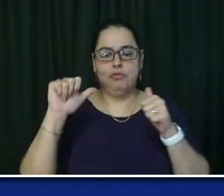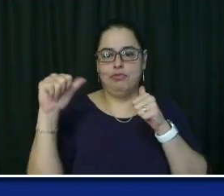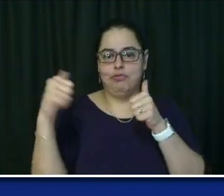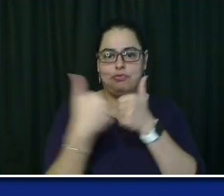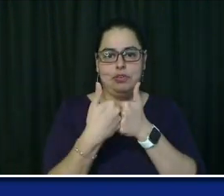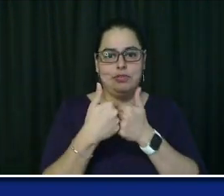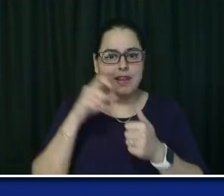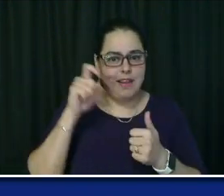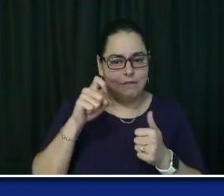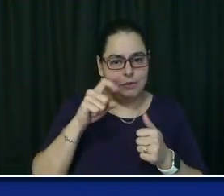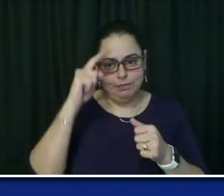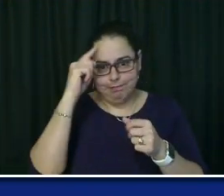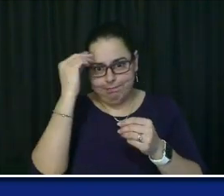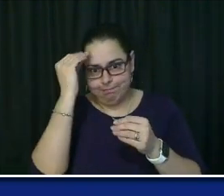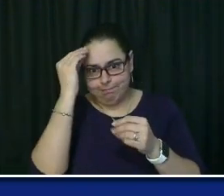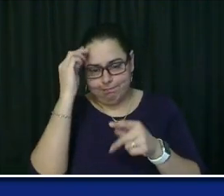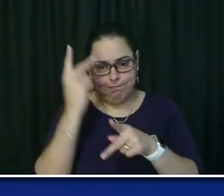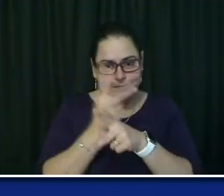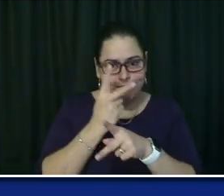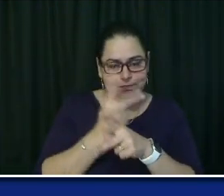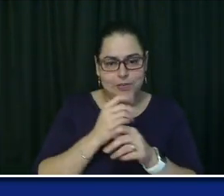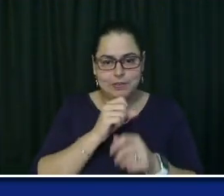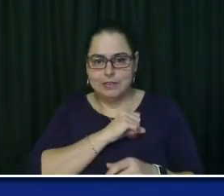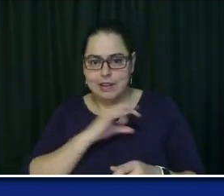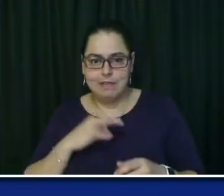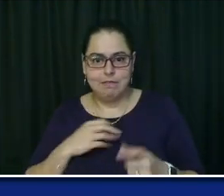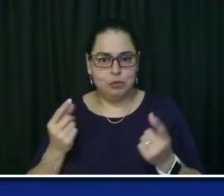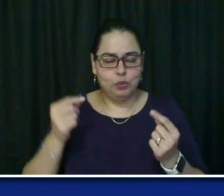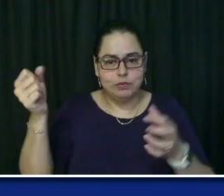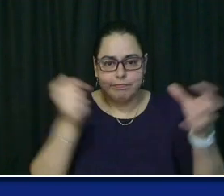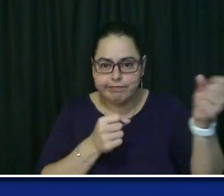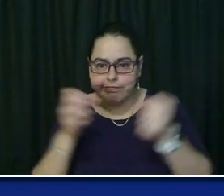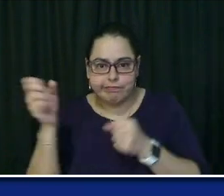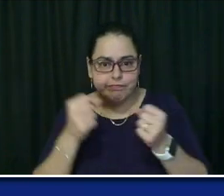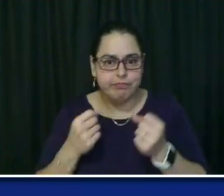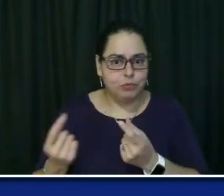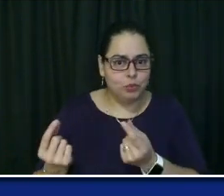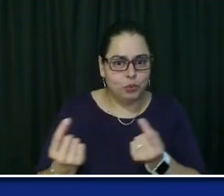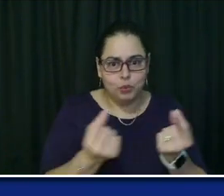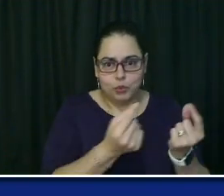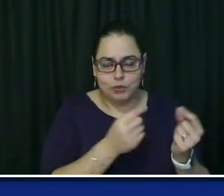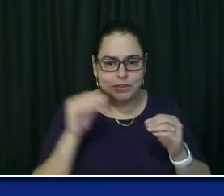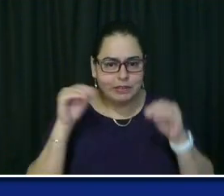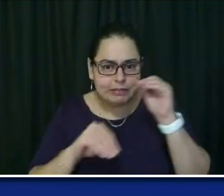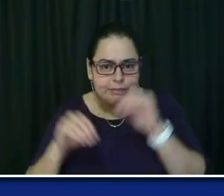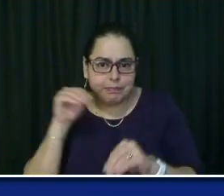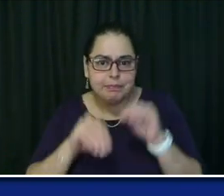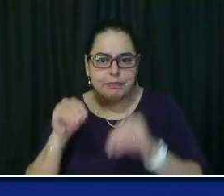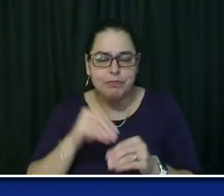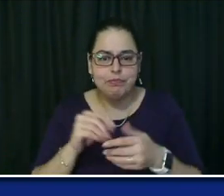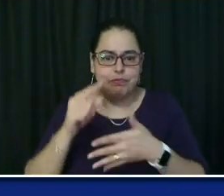wait. The people in Elmsford know it's not me to have to wait to do something totally out of my character.